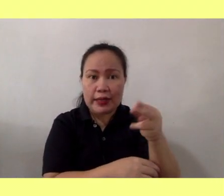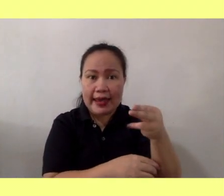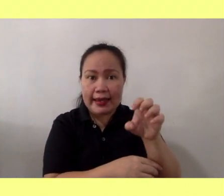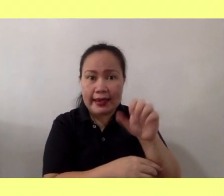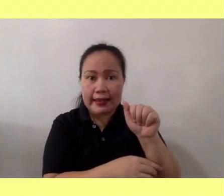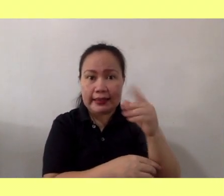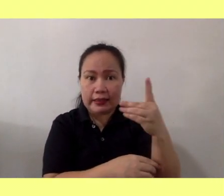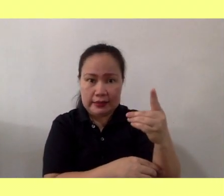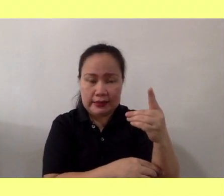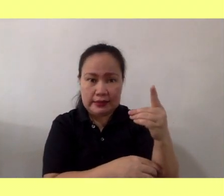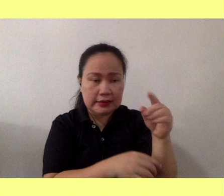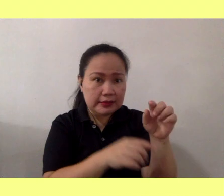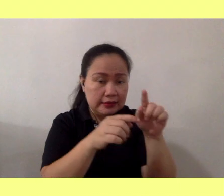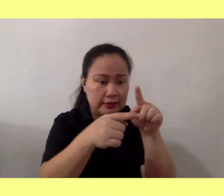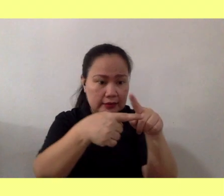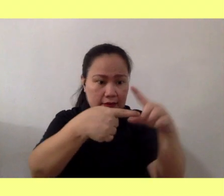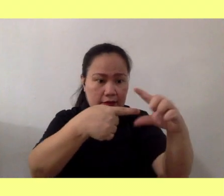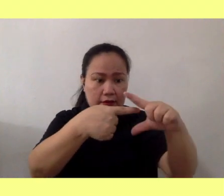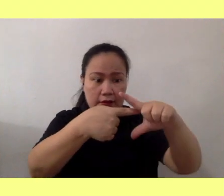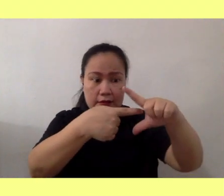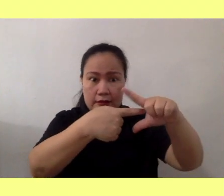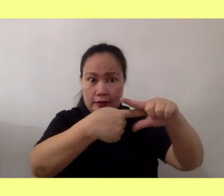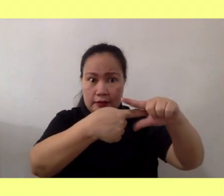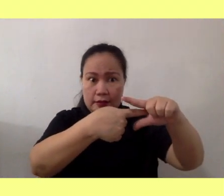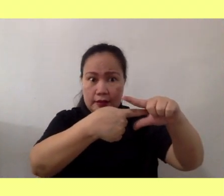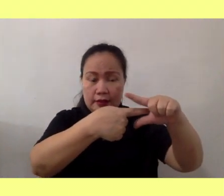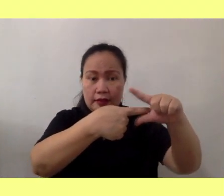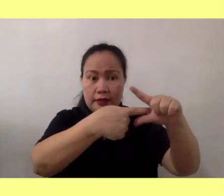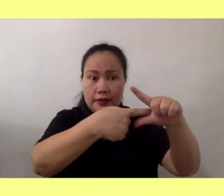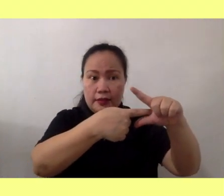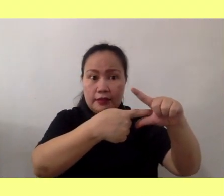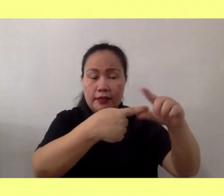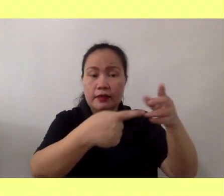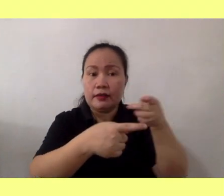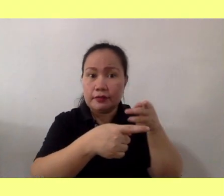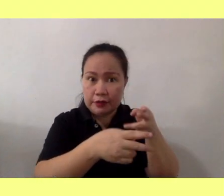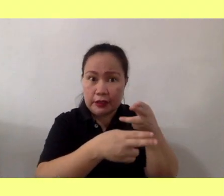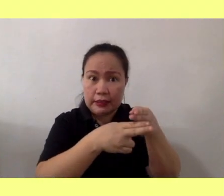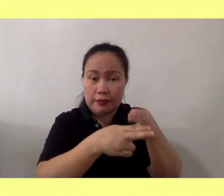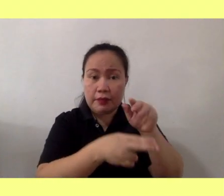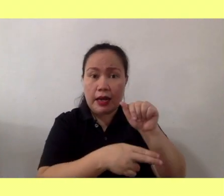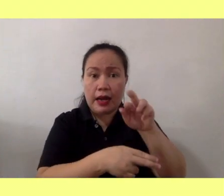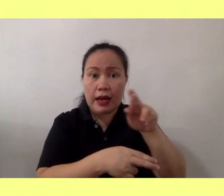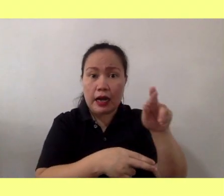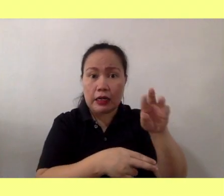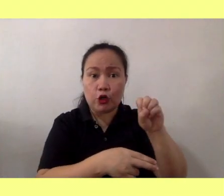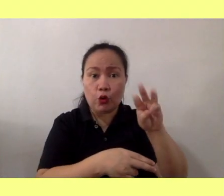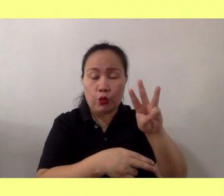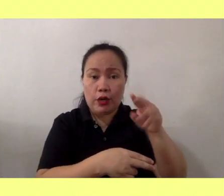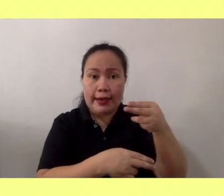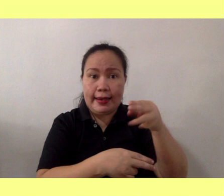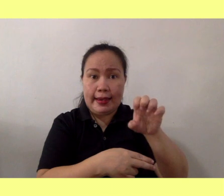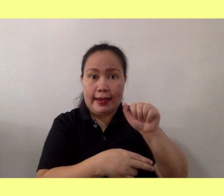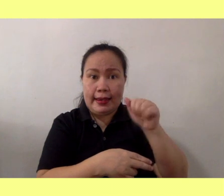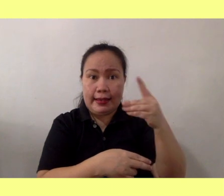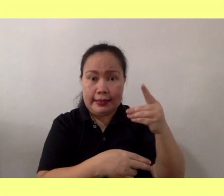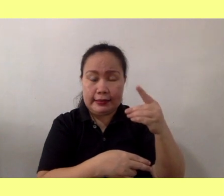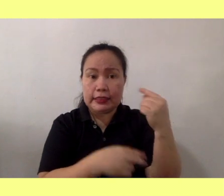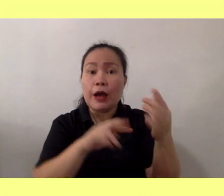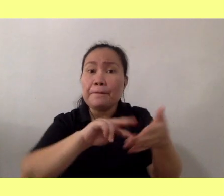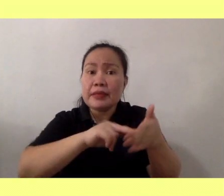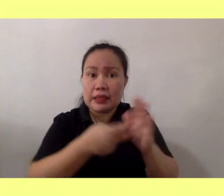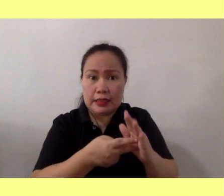mga arrowheads natin, it symbolizes infinity. So, kapag meron po tayong arrowheads both sides, ibig